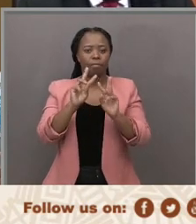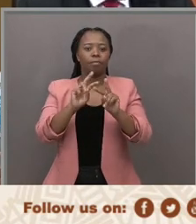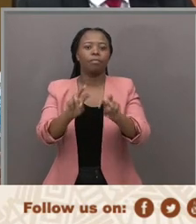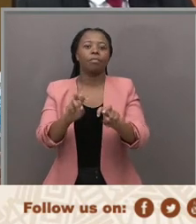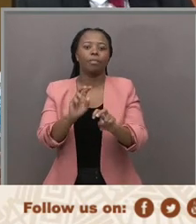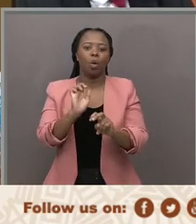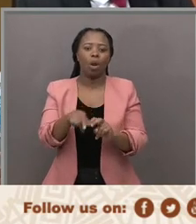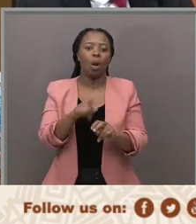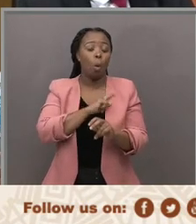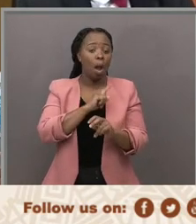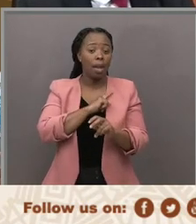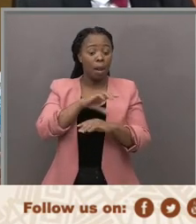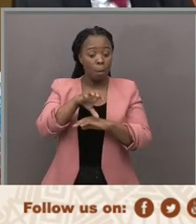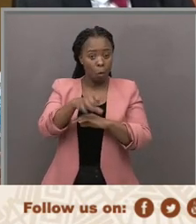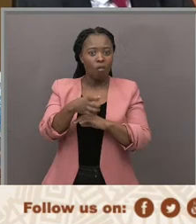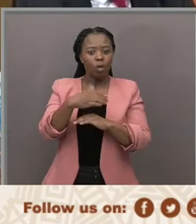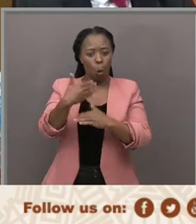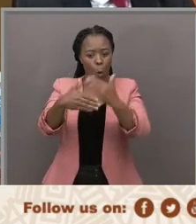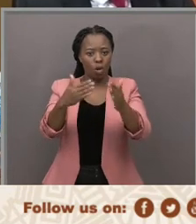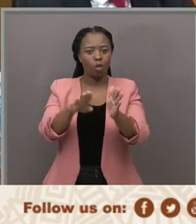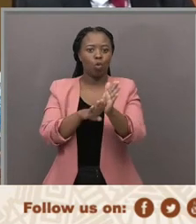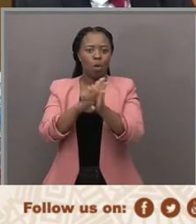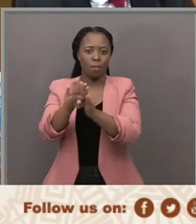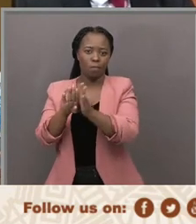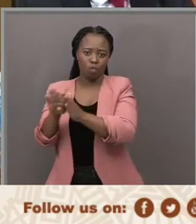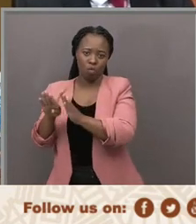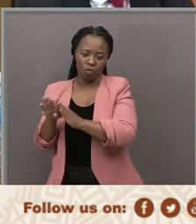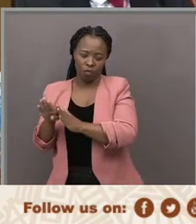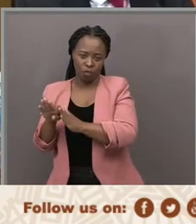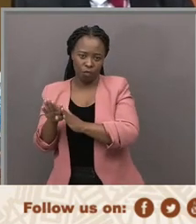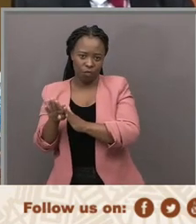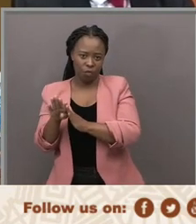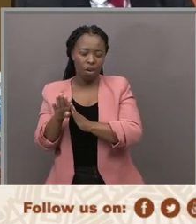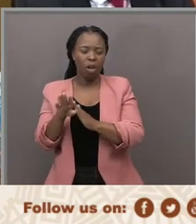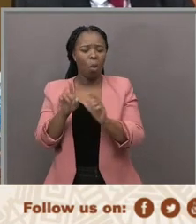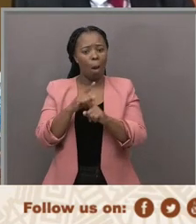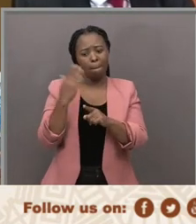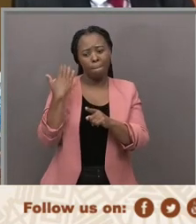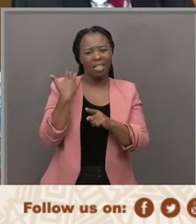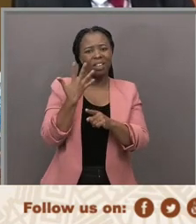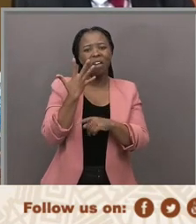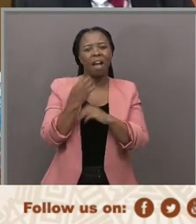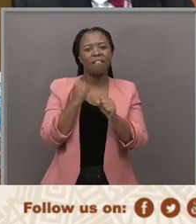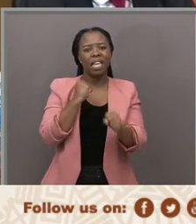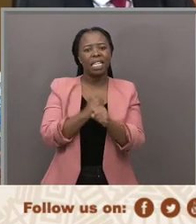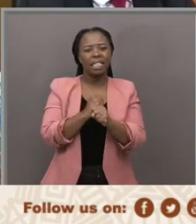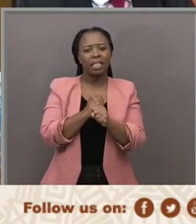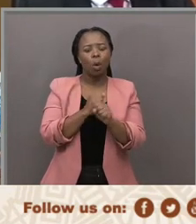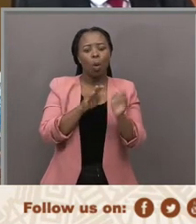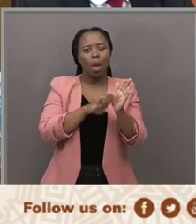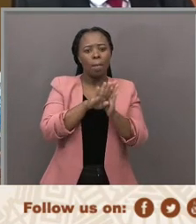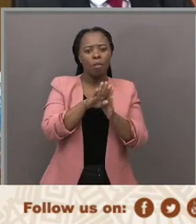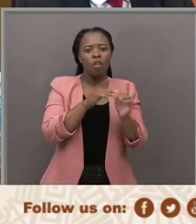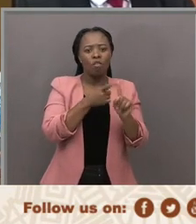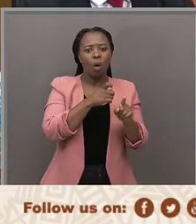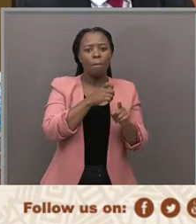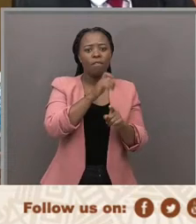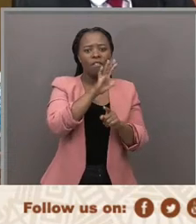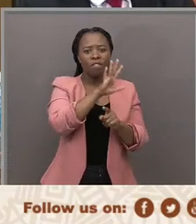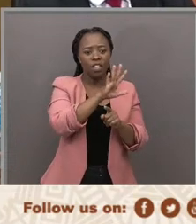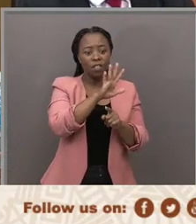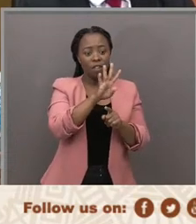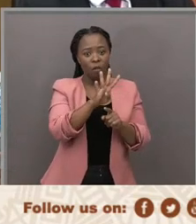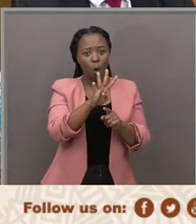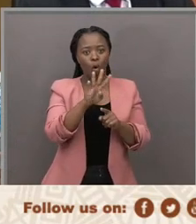to improve as we have done in the past 5 years, where we improved from 54 to 65% clean